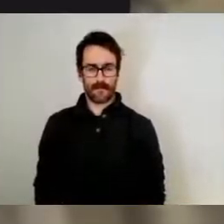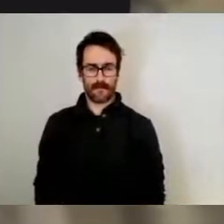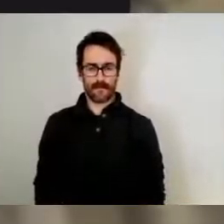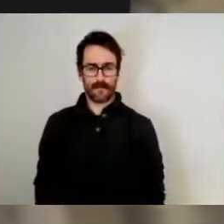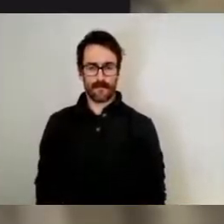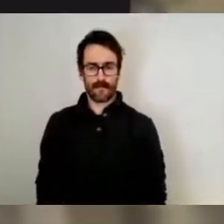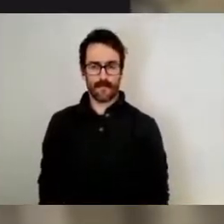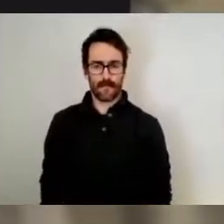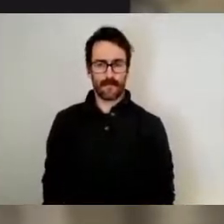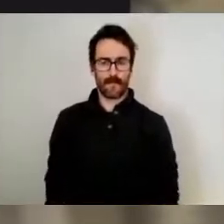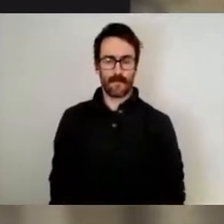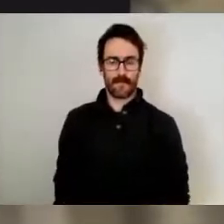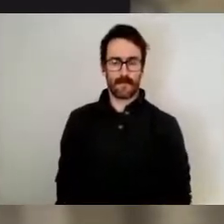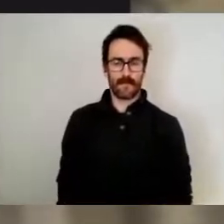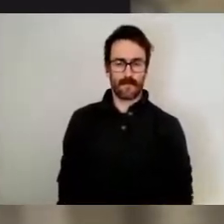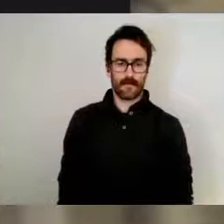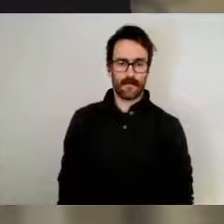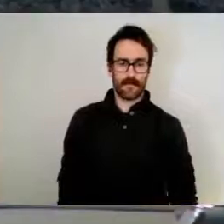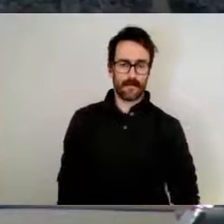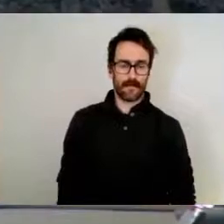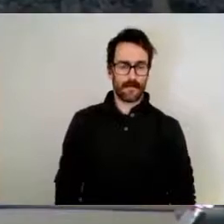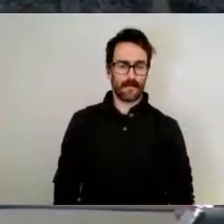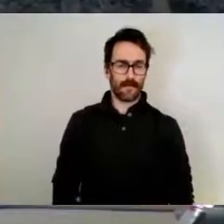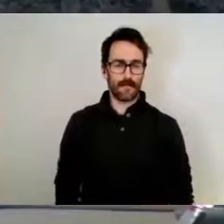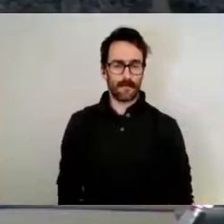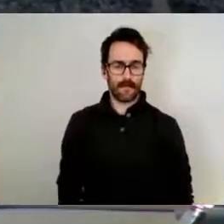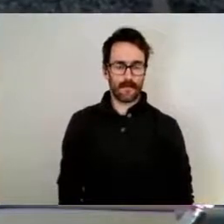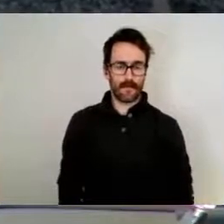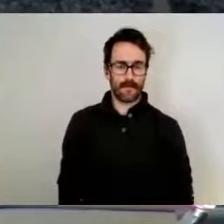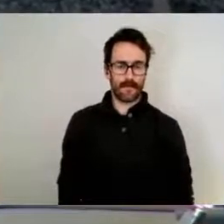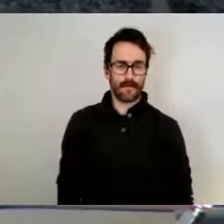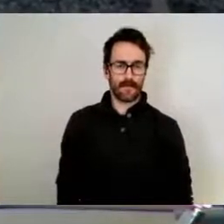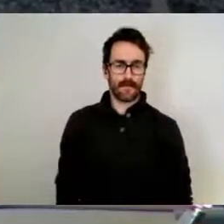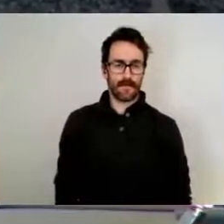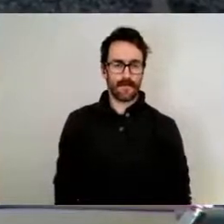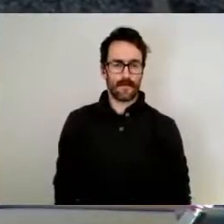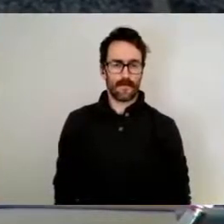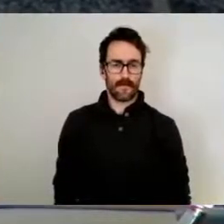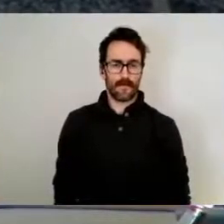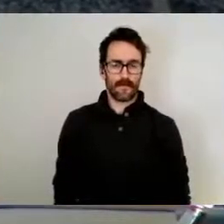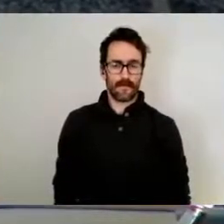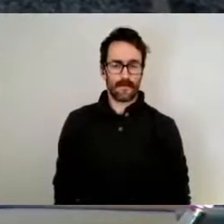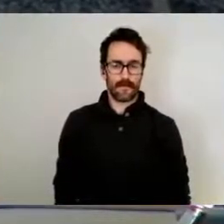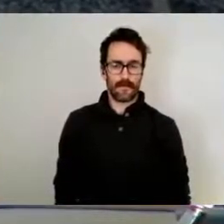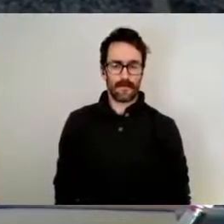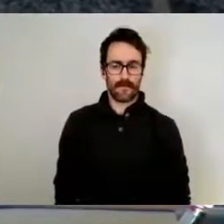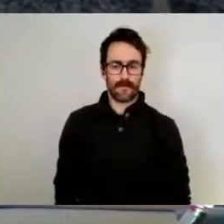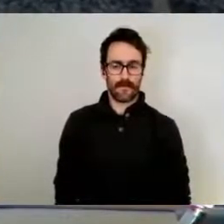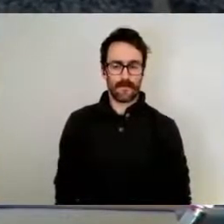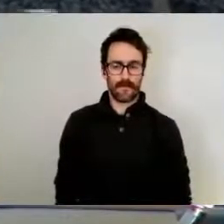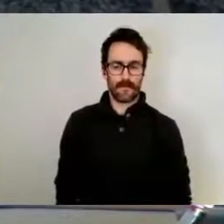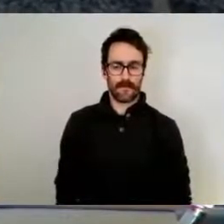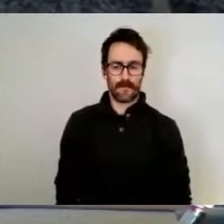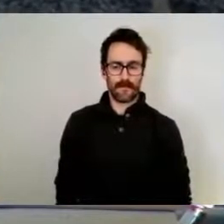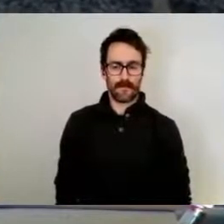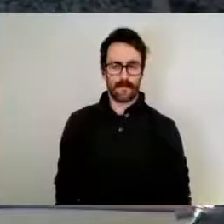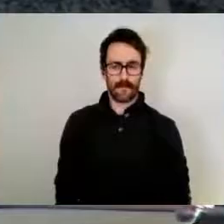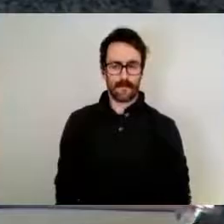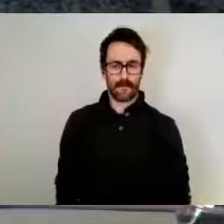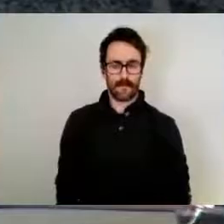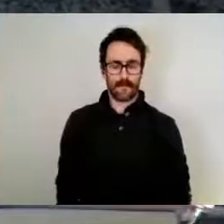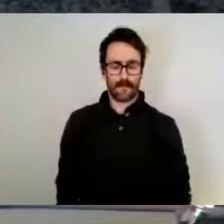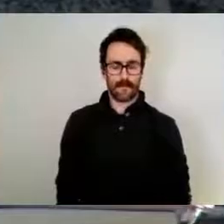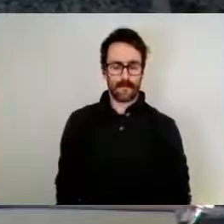you launched the idea of a special mediator. Did you make the request? Do you have any news? Or what's happening with